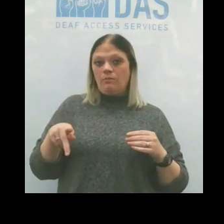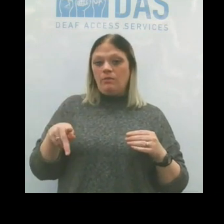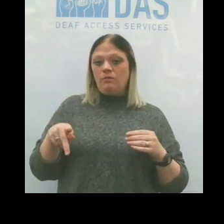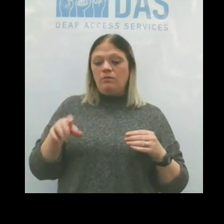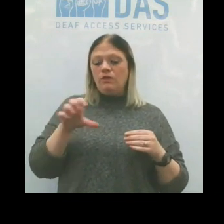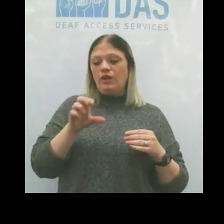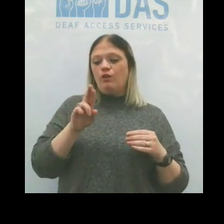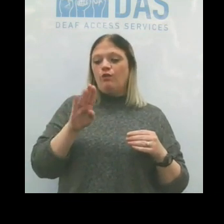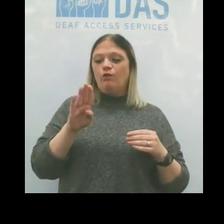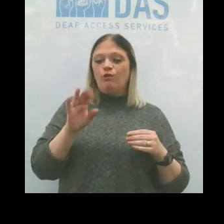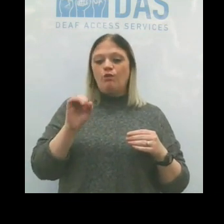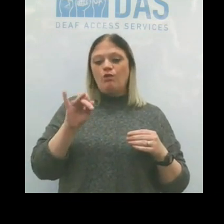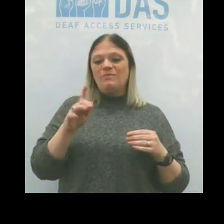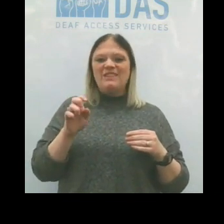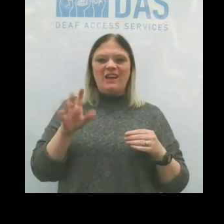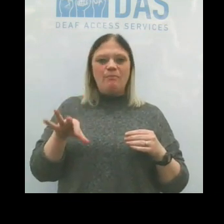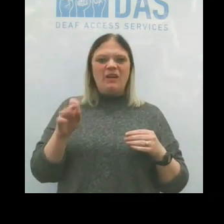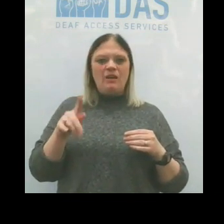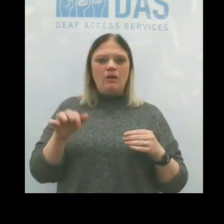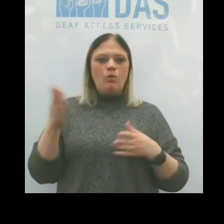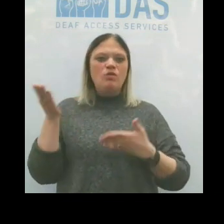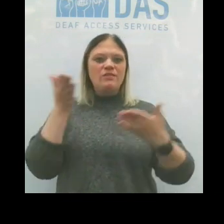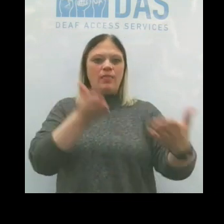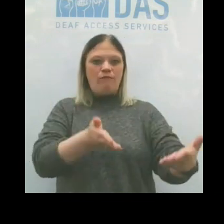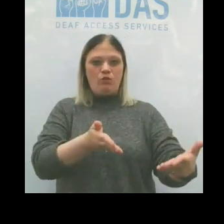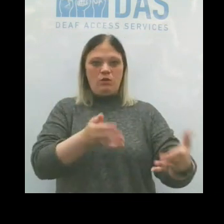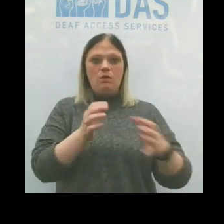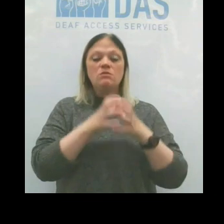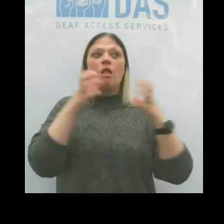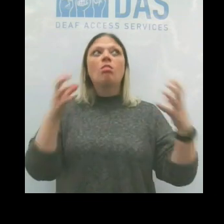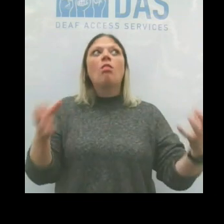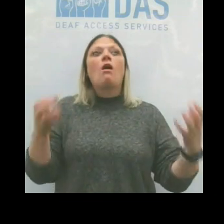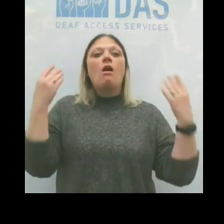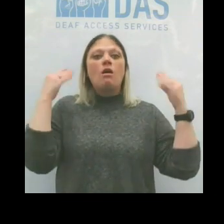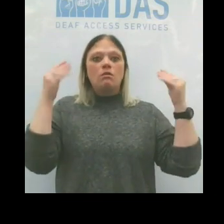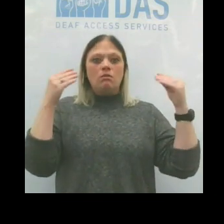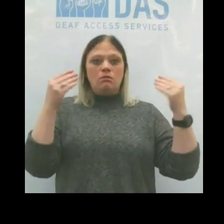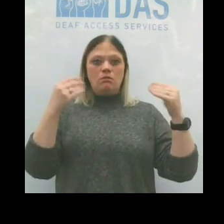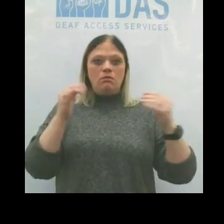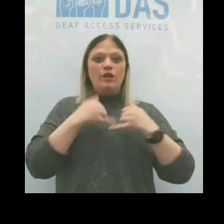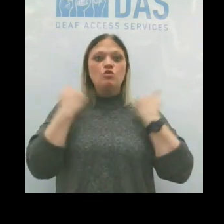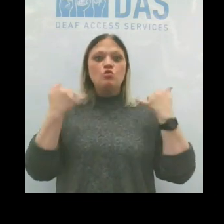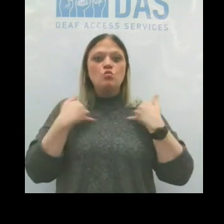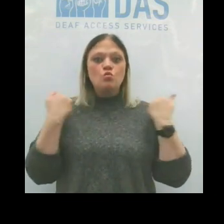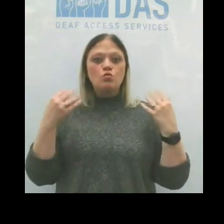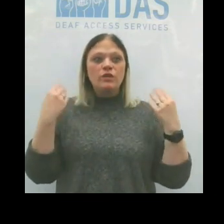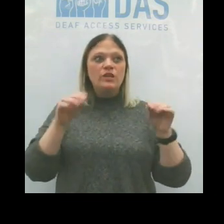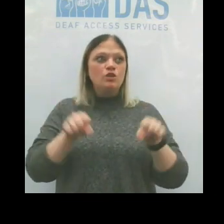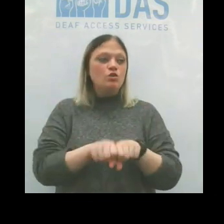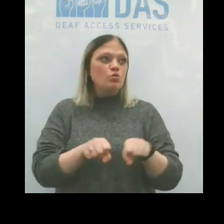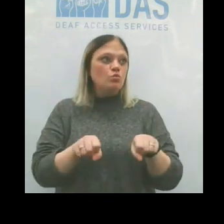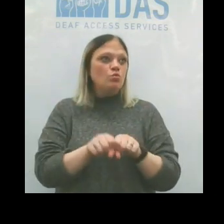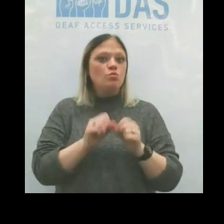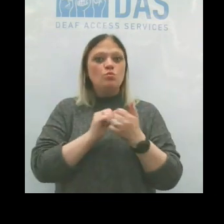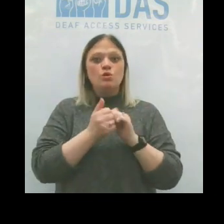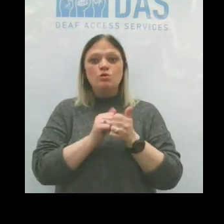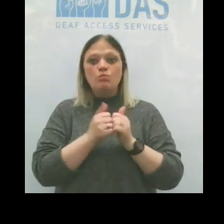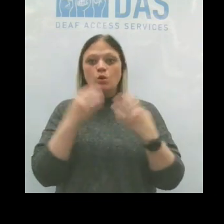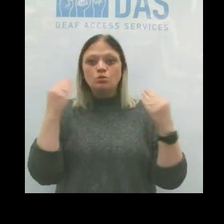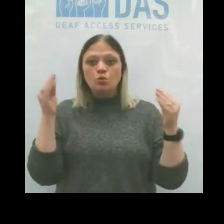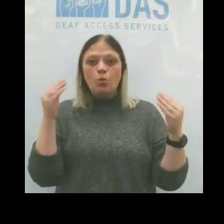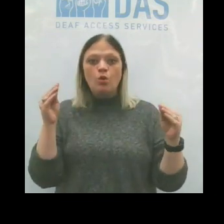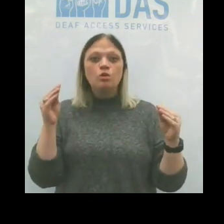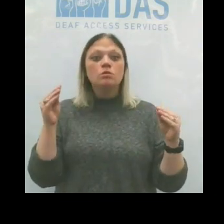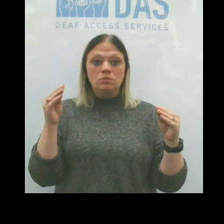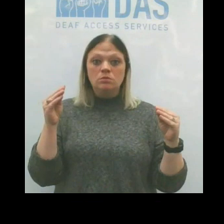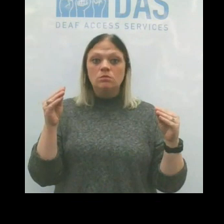curbside pickup or delivery. And it actually is a lot of retail, including jewelry stores, shoe stores, sporting goods.